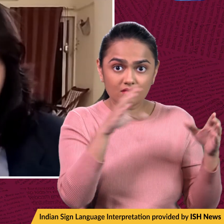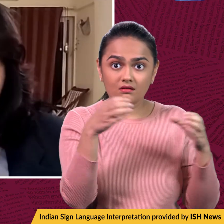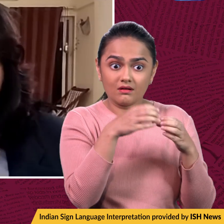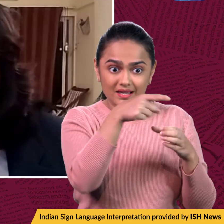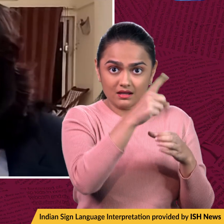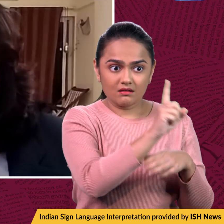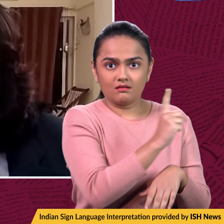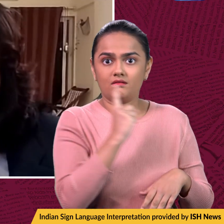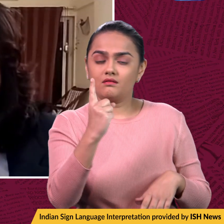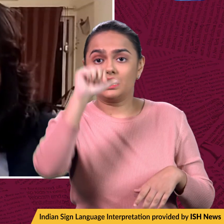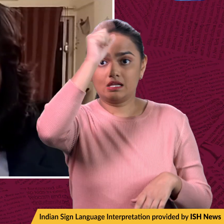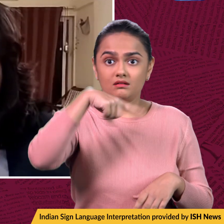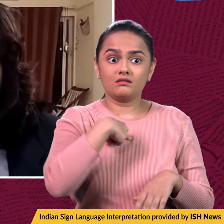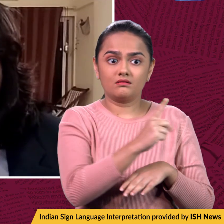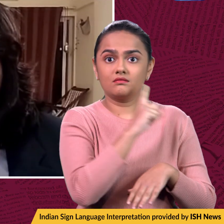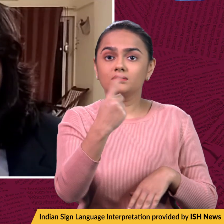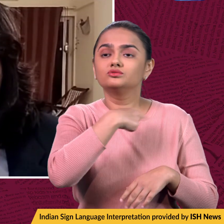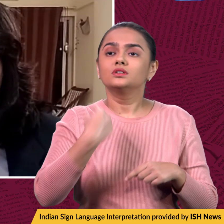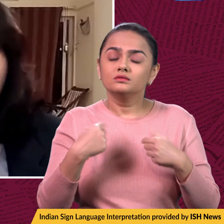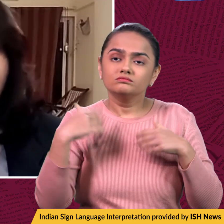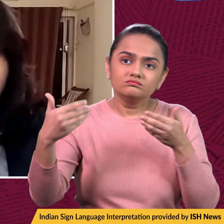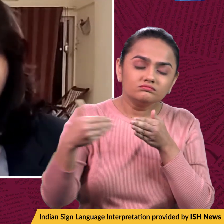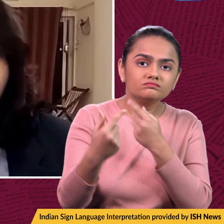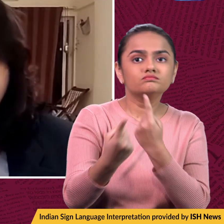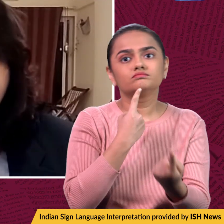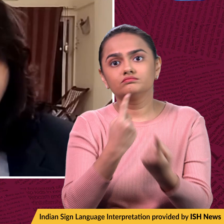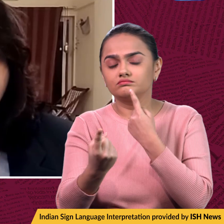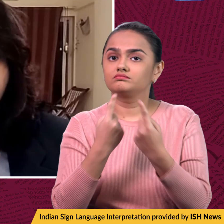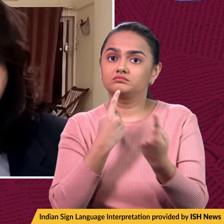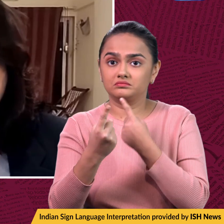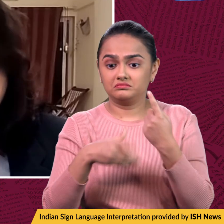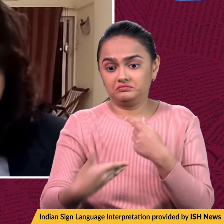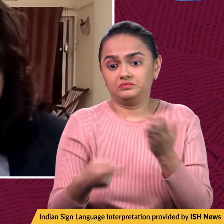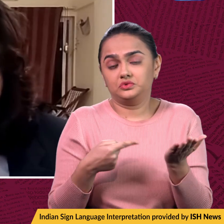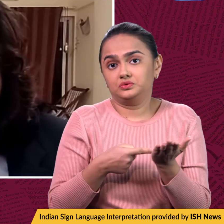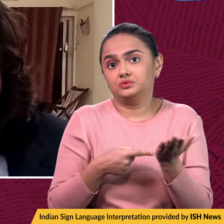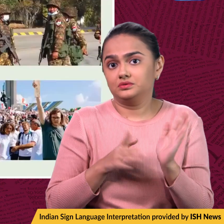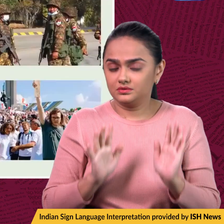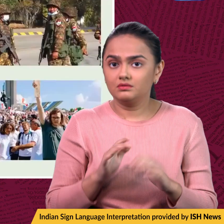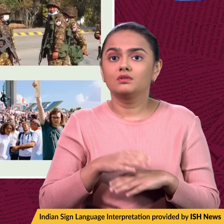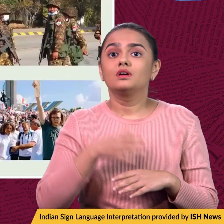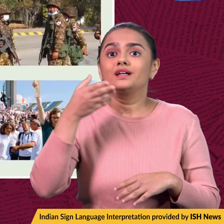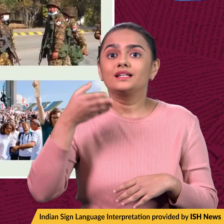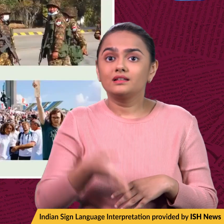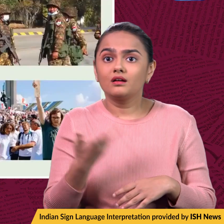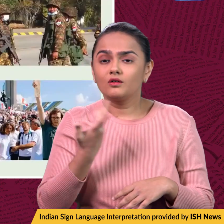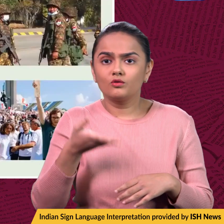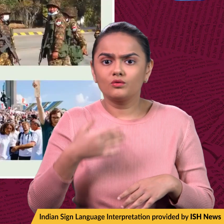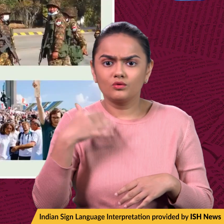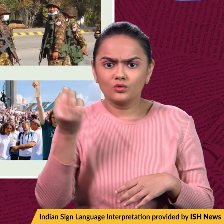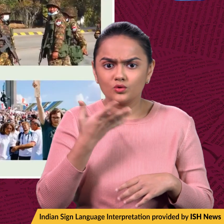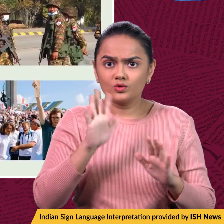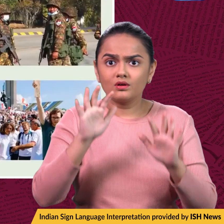be representing the country in talks with the Chinese side. He took over formally on Tuesday. Let's now take a look at what's